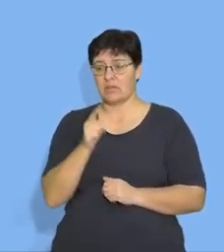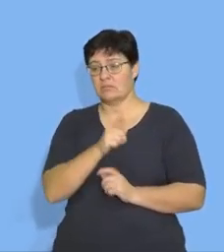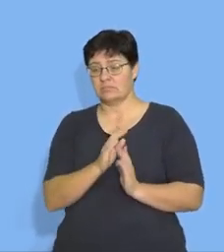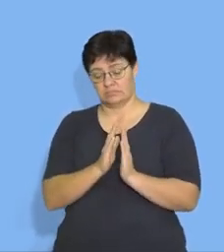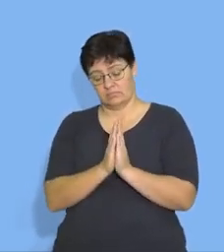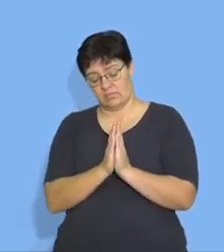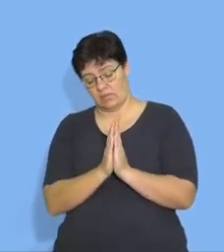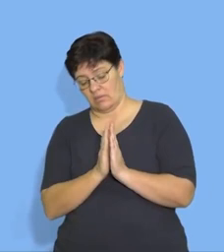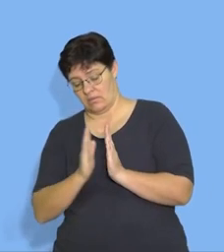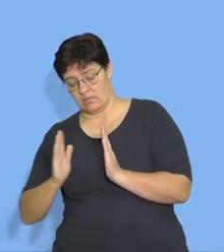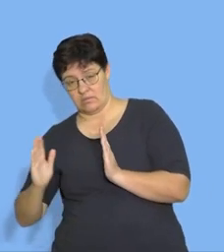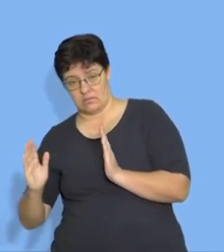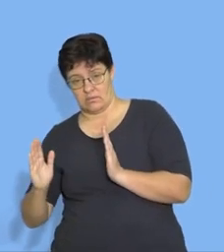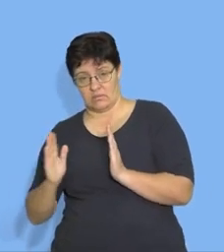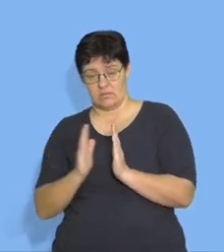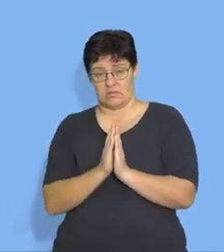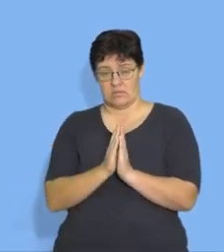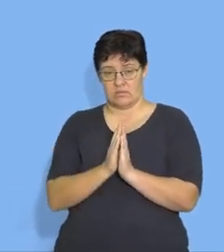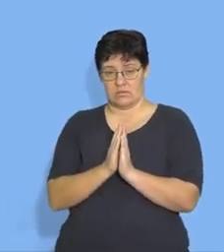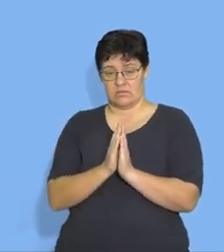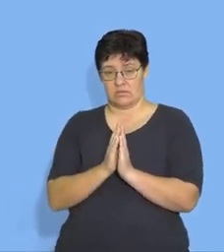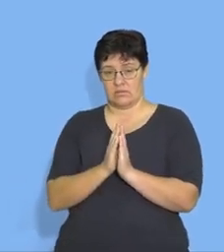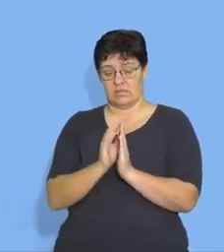move from 7 to 14, the